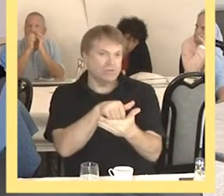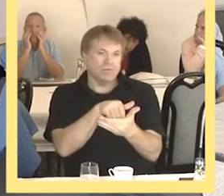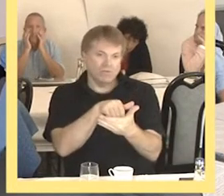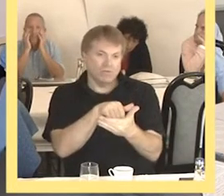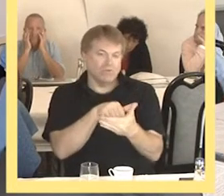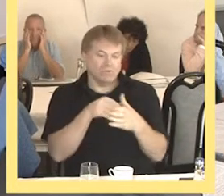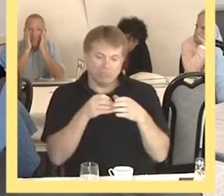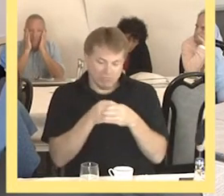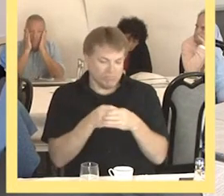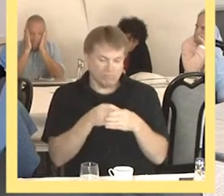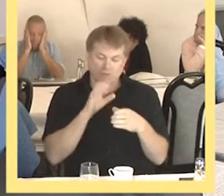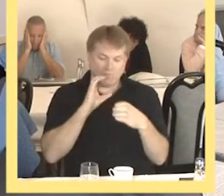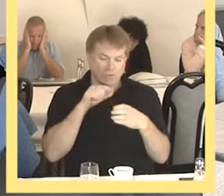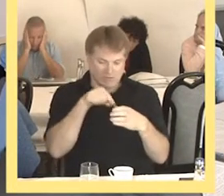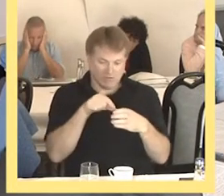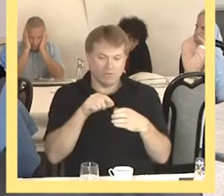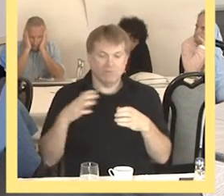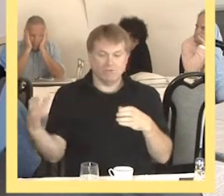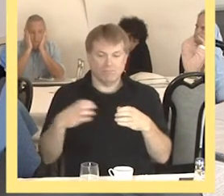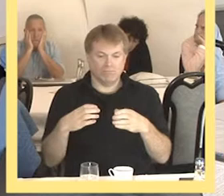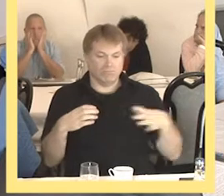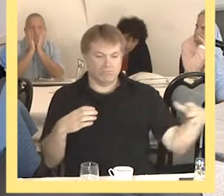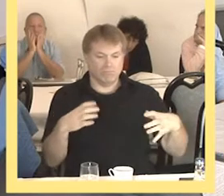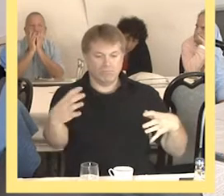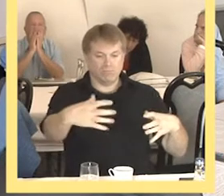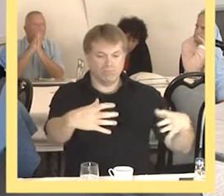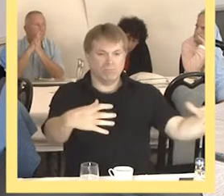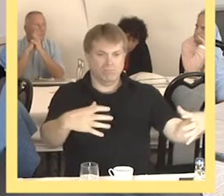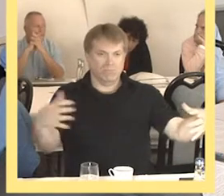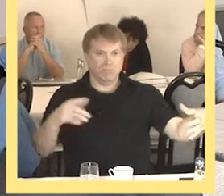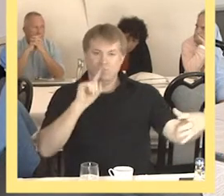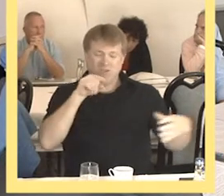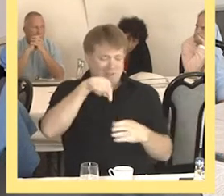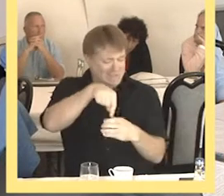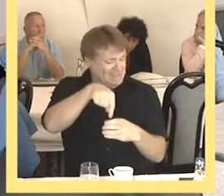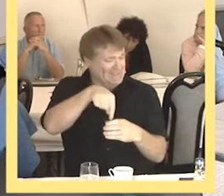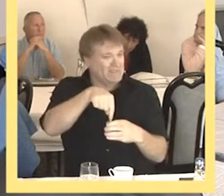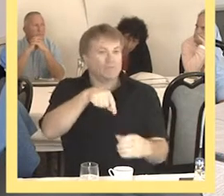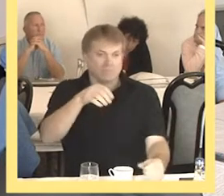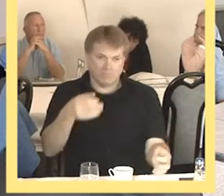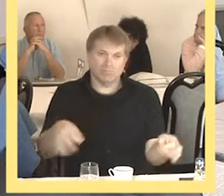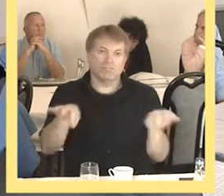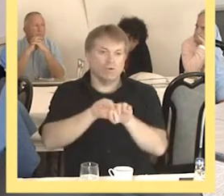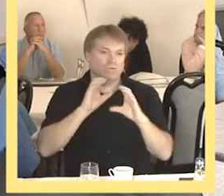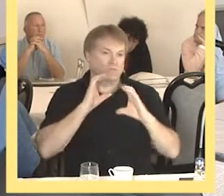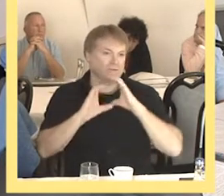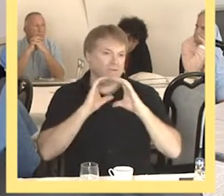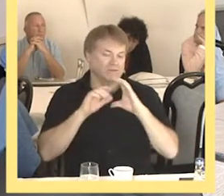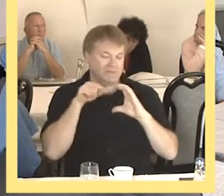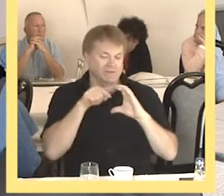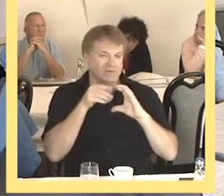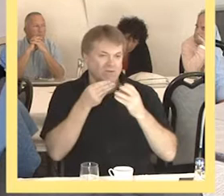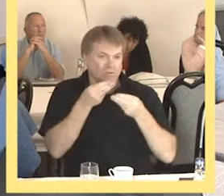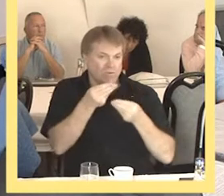disaster situations. That means creating more effective